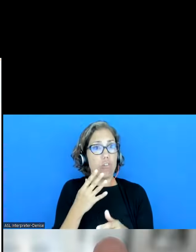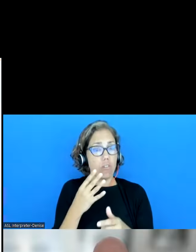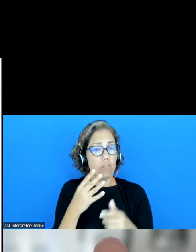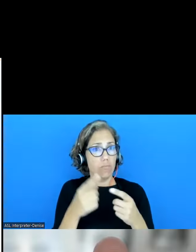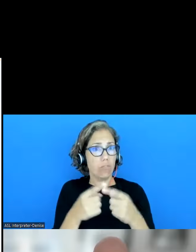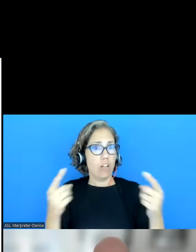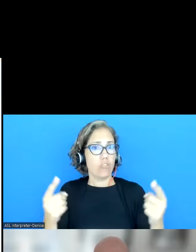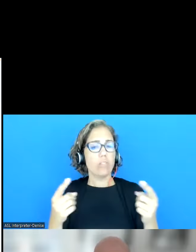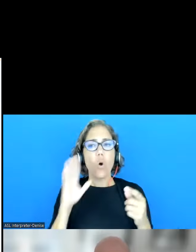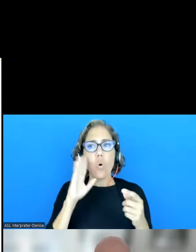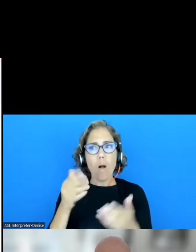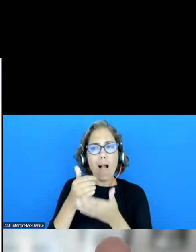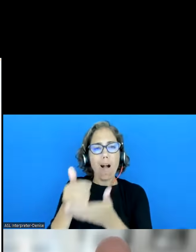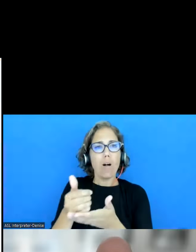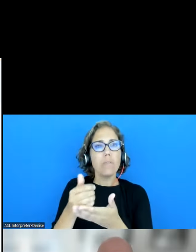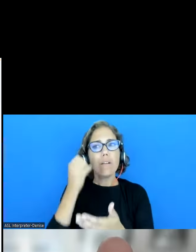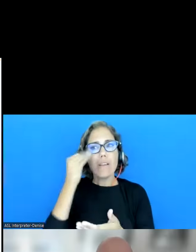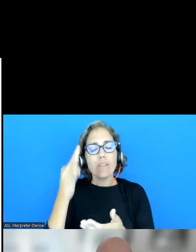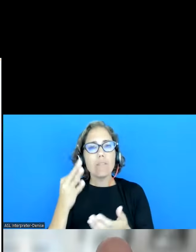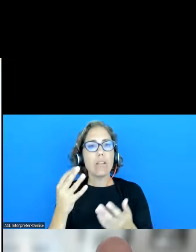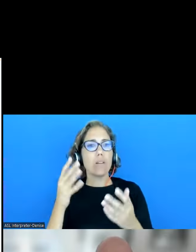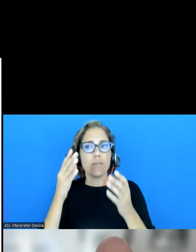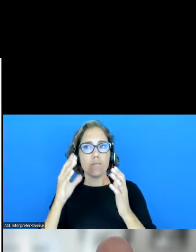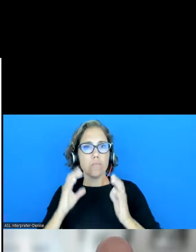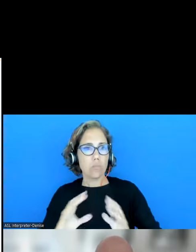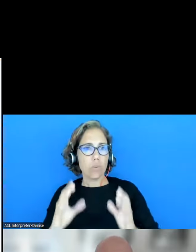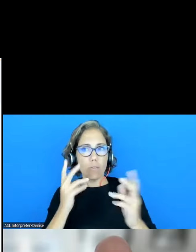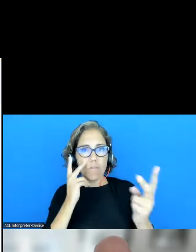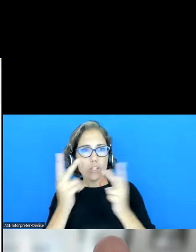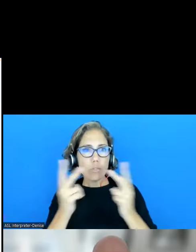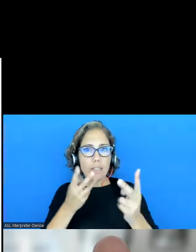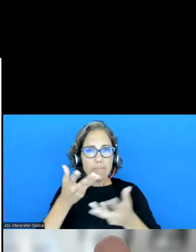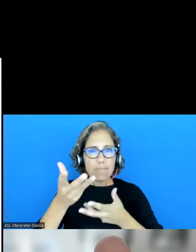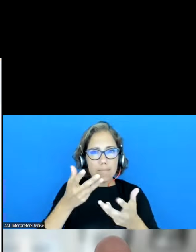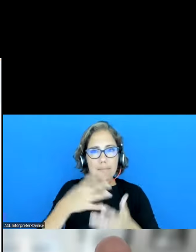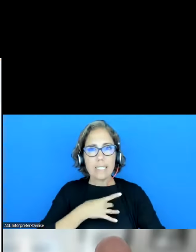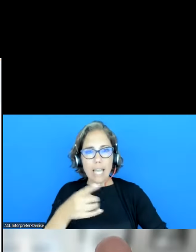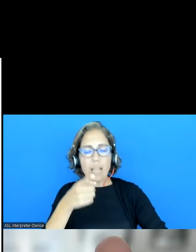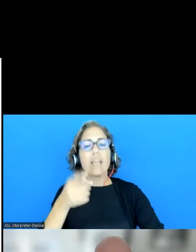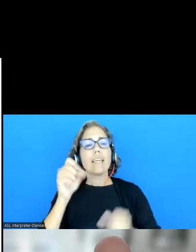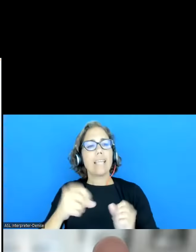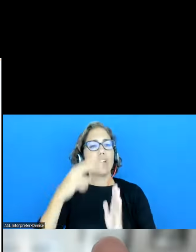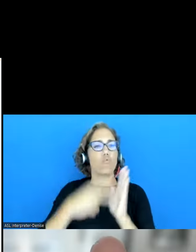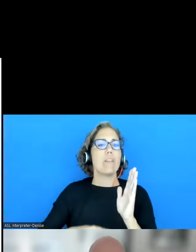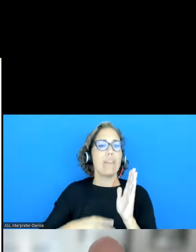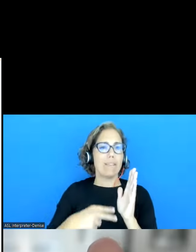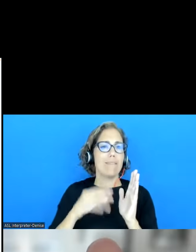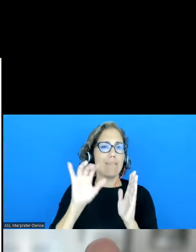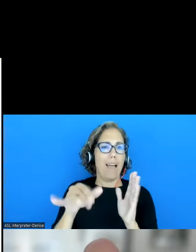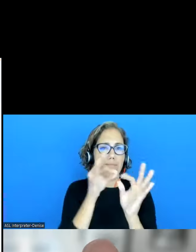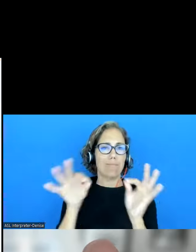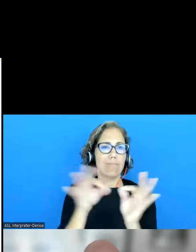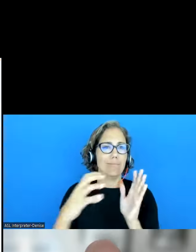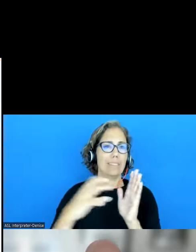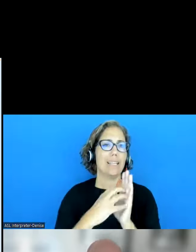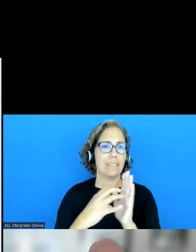able, if they are visually interacting, that they'll have the best opportunity to be able to actually read that text.